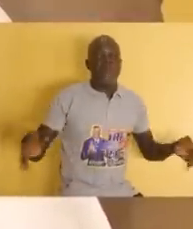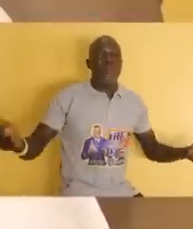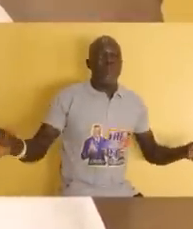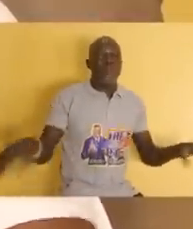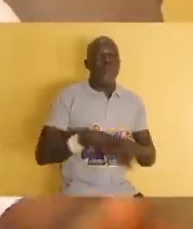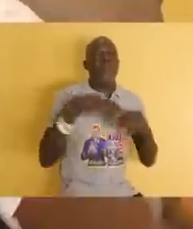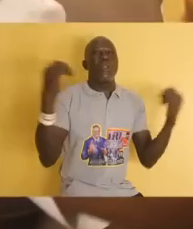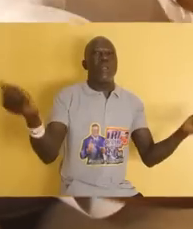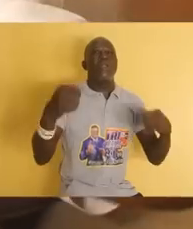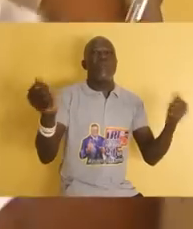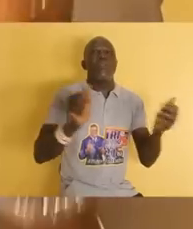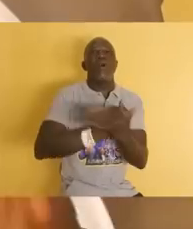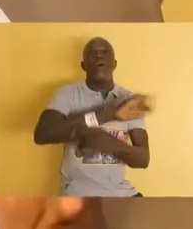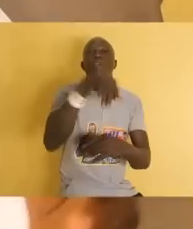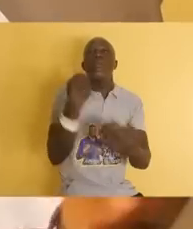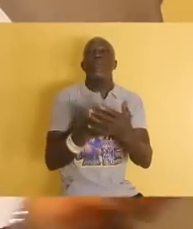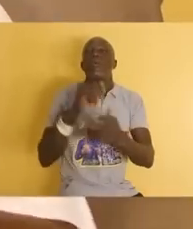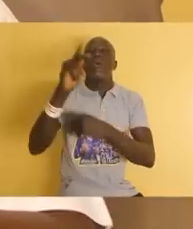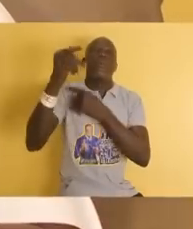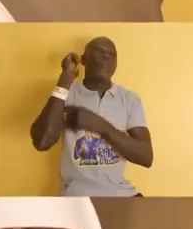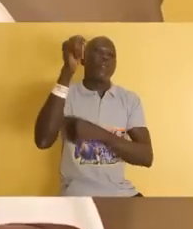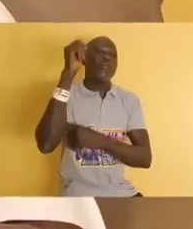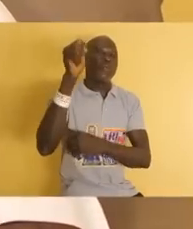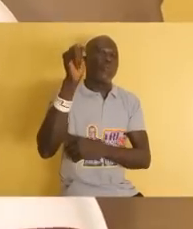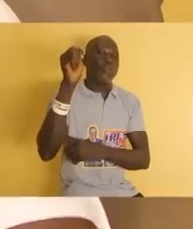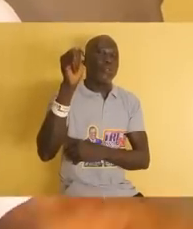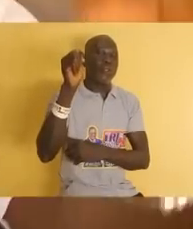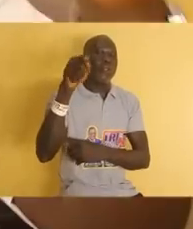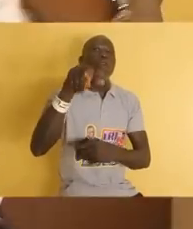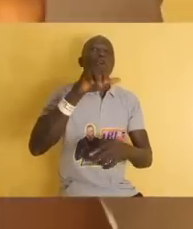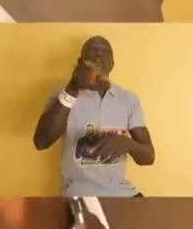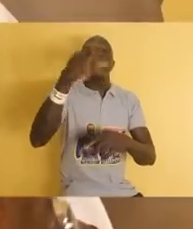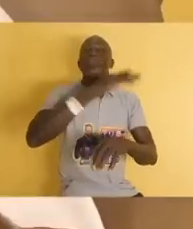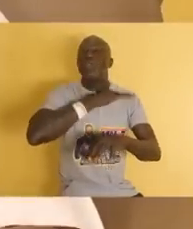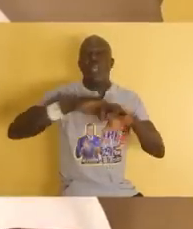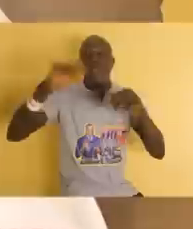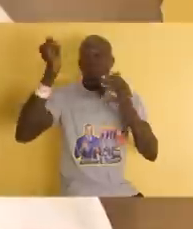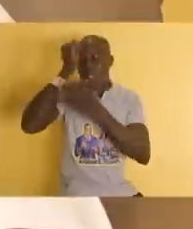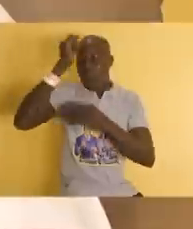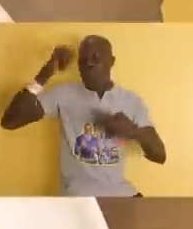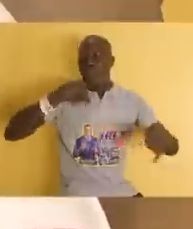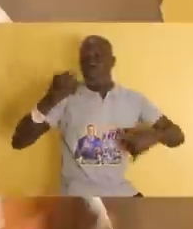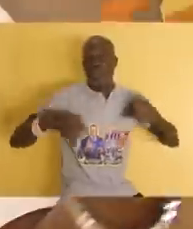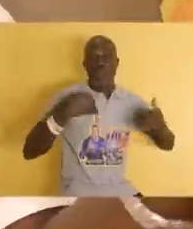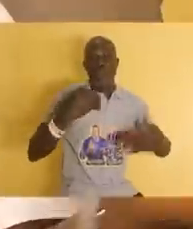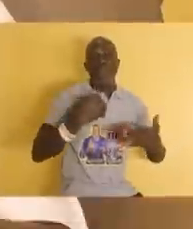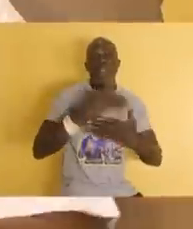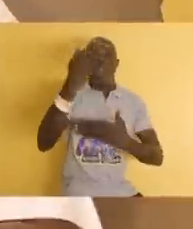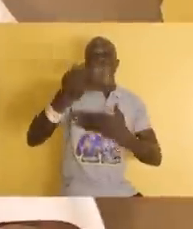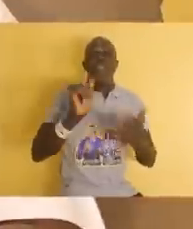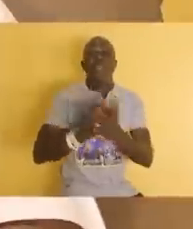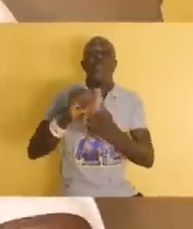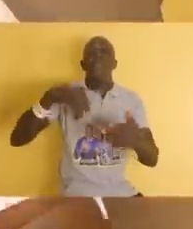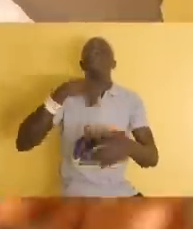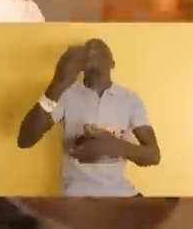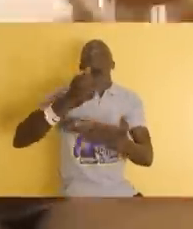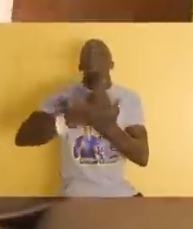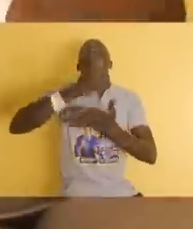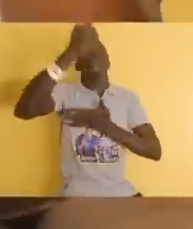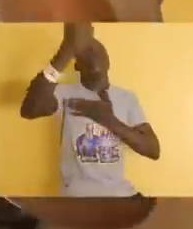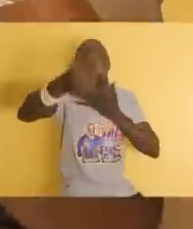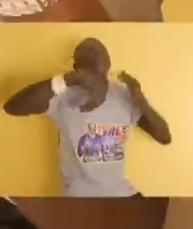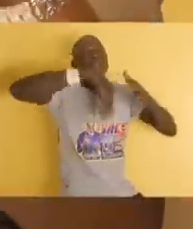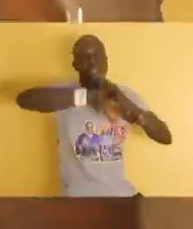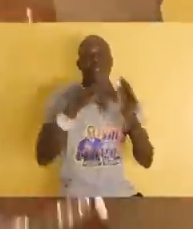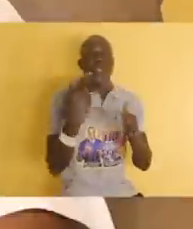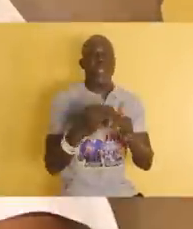anniversary. Everyone that is next to testify. Those of you that is next for your child. Say amen. Let me hear you. In